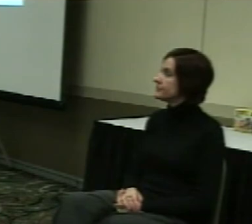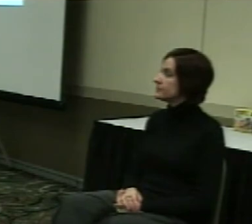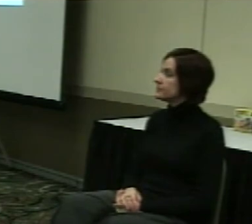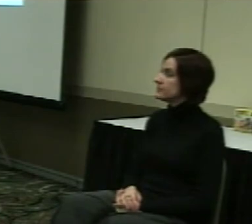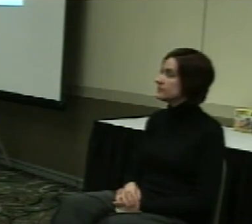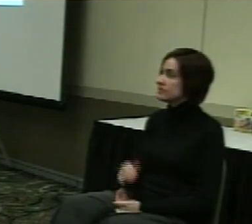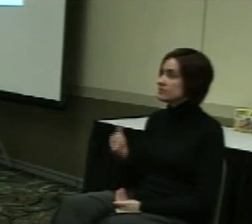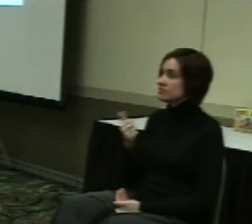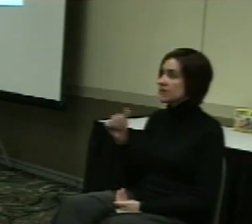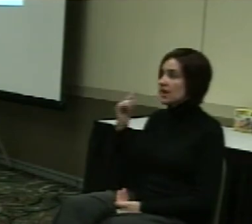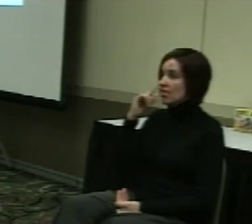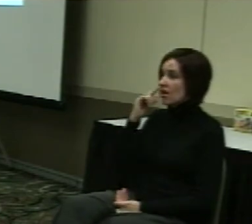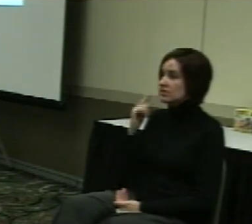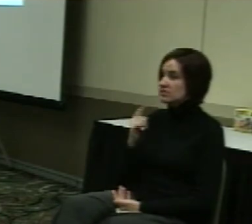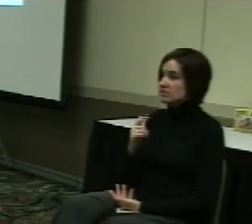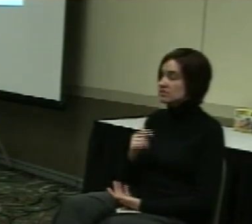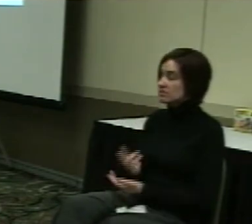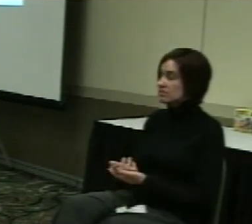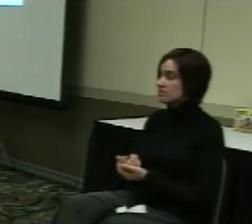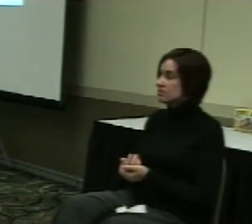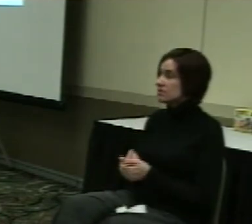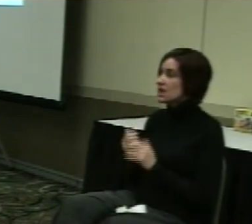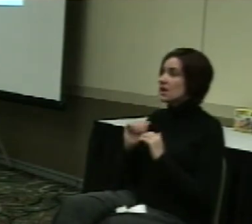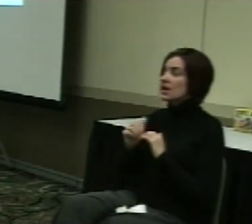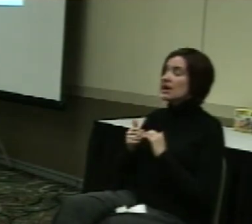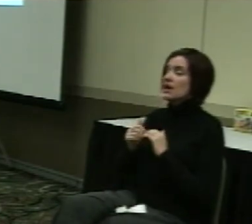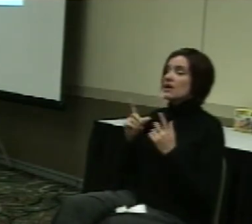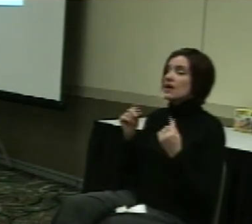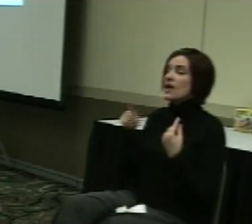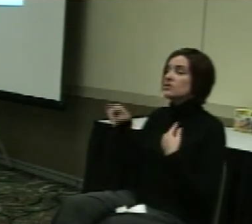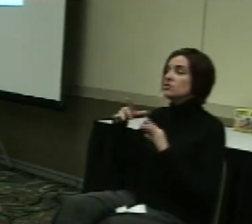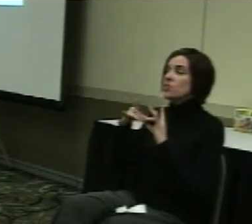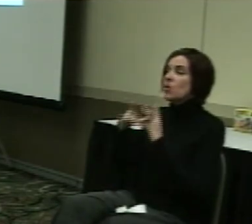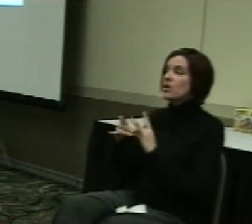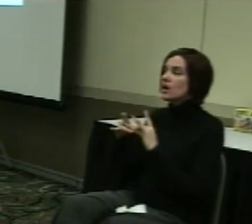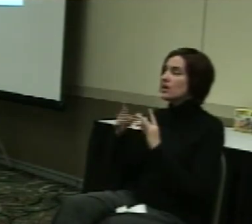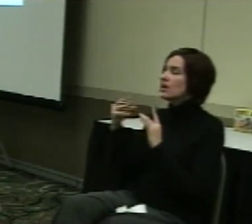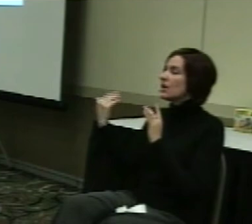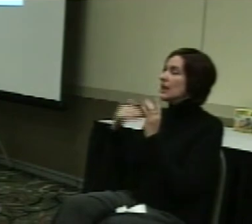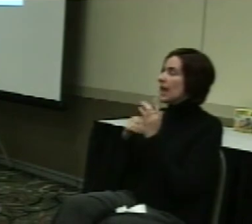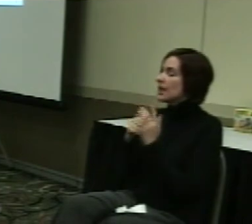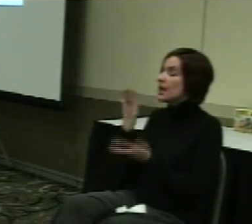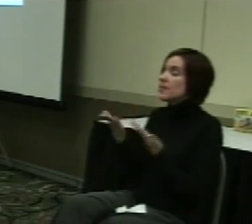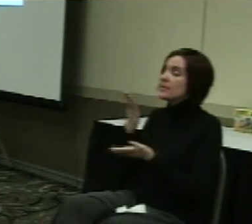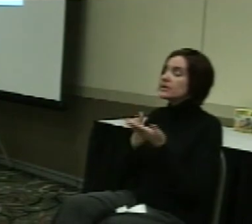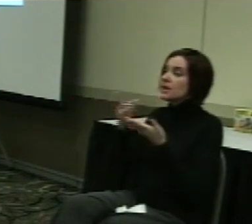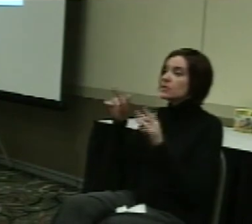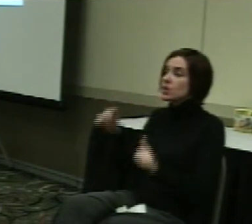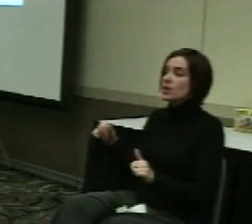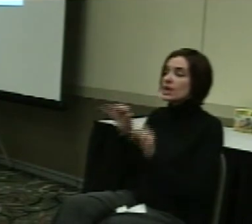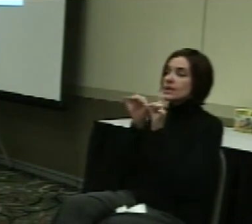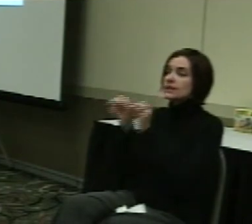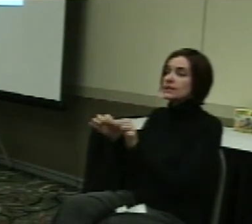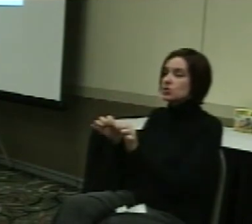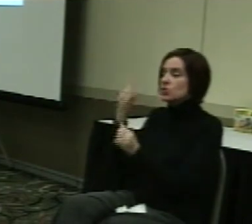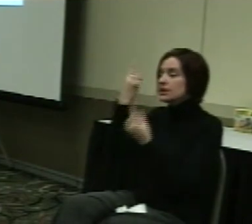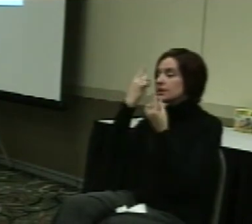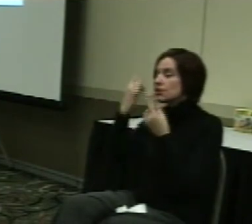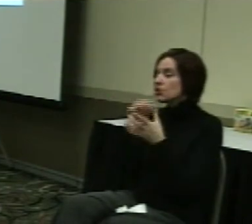Any thoughts? You know, how do you coordinate with, you know, and again, this might be something you could continue to